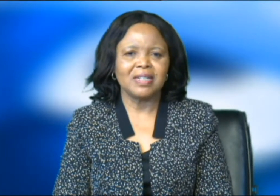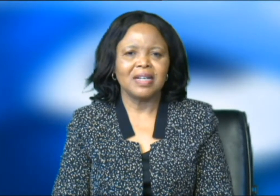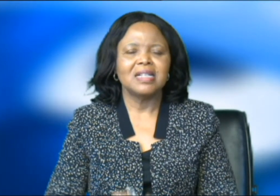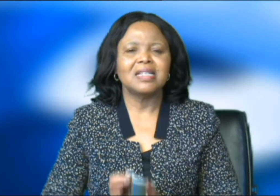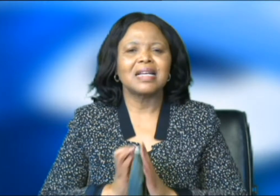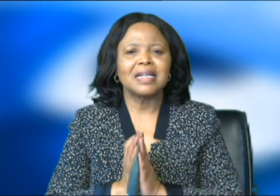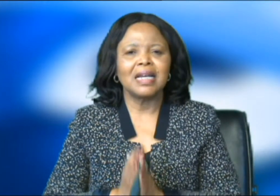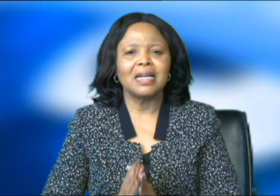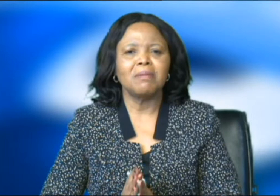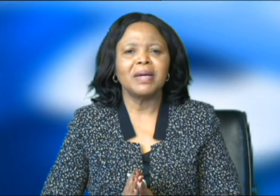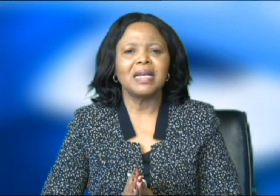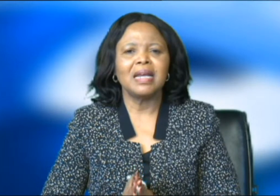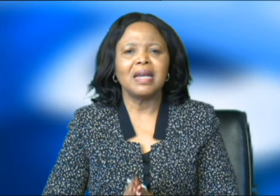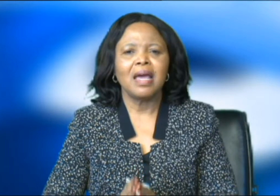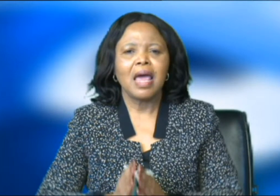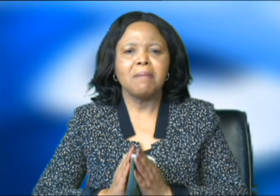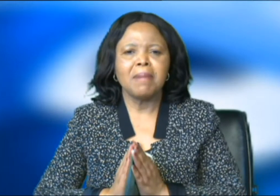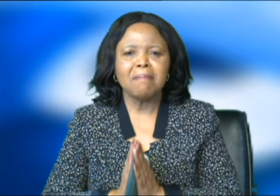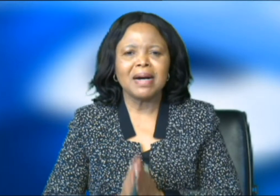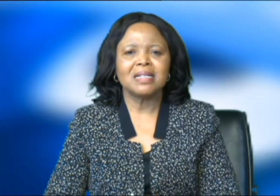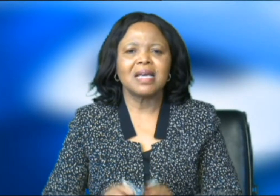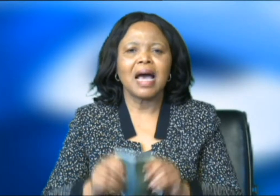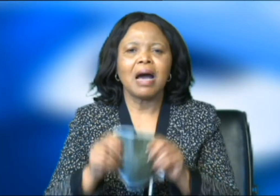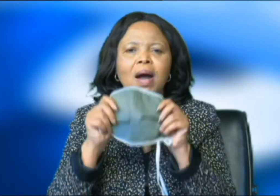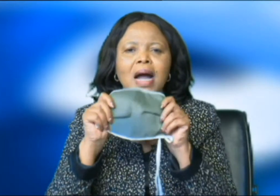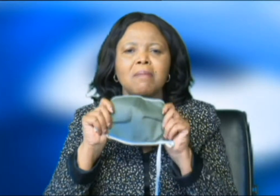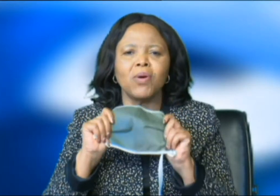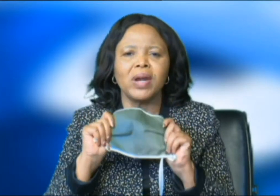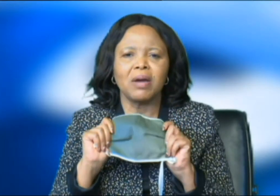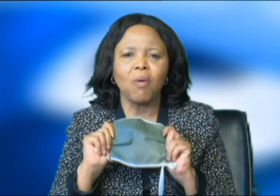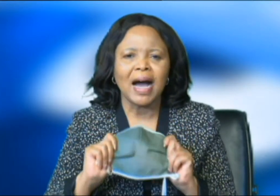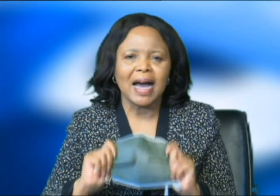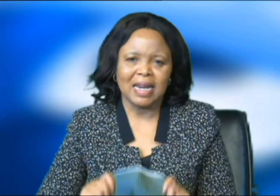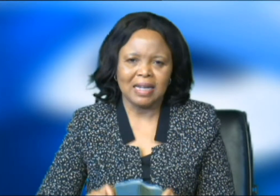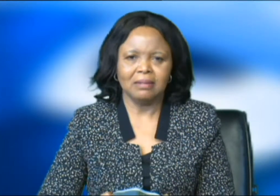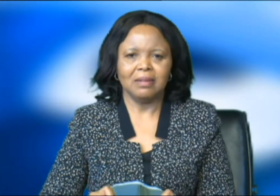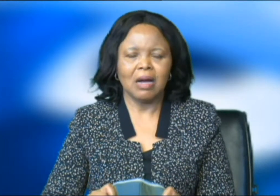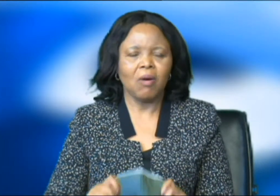50 siyacela nene bekunene ema mask